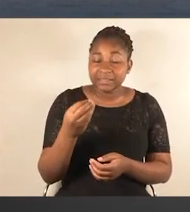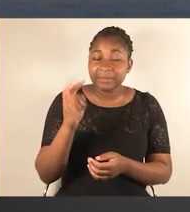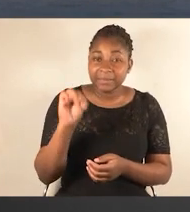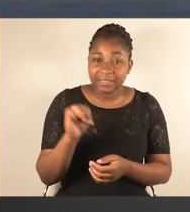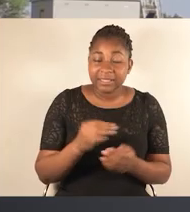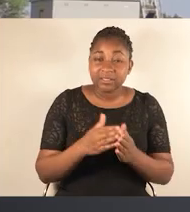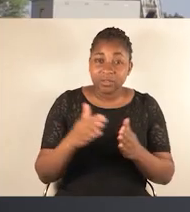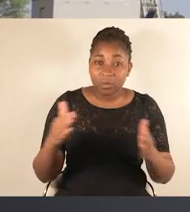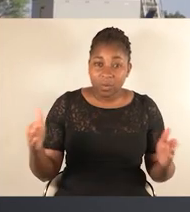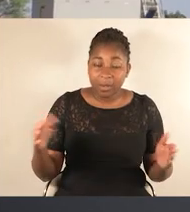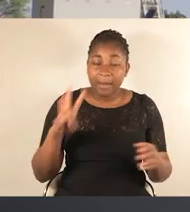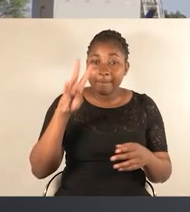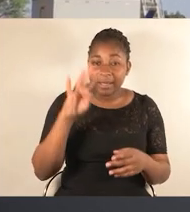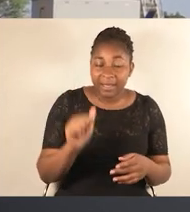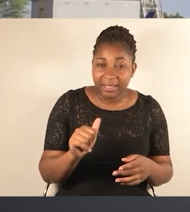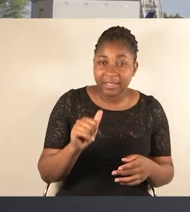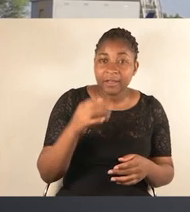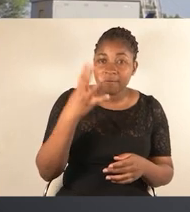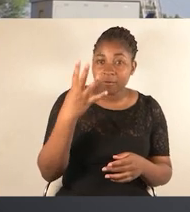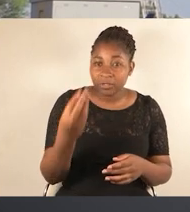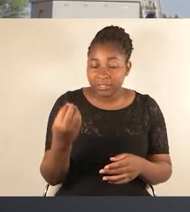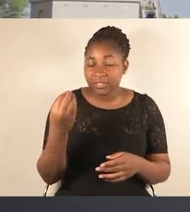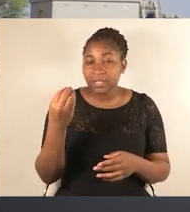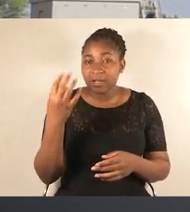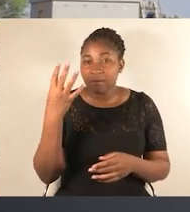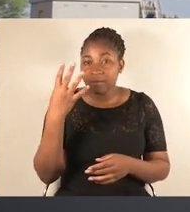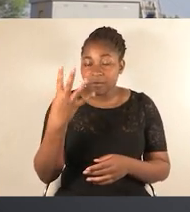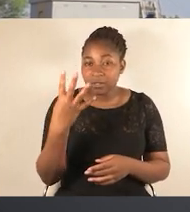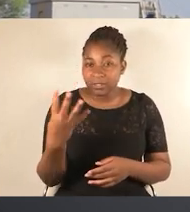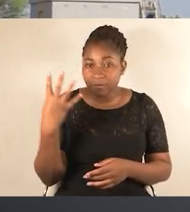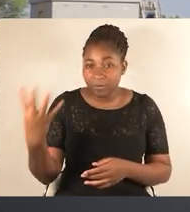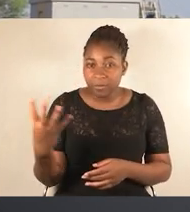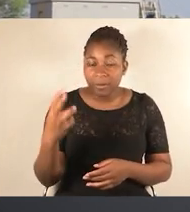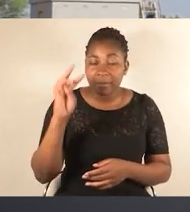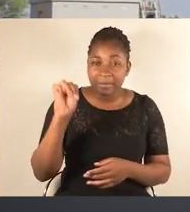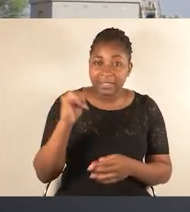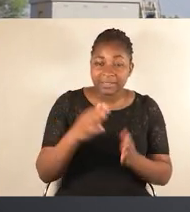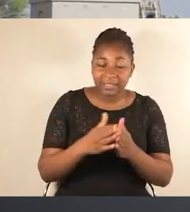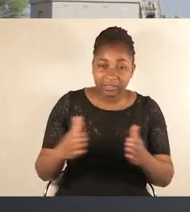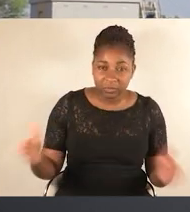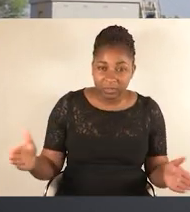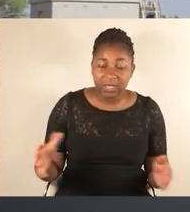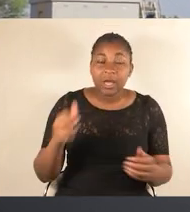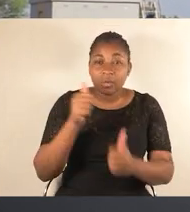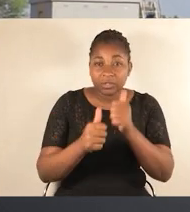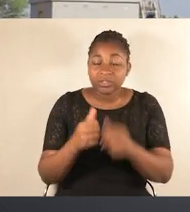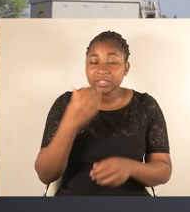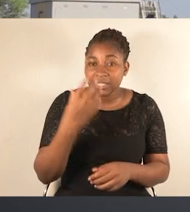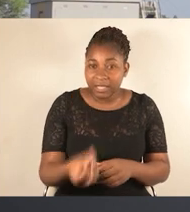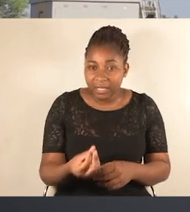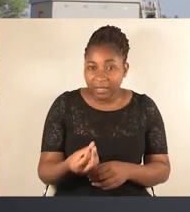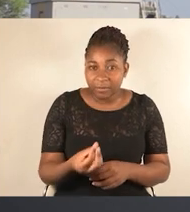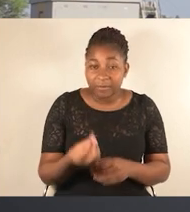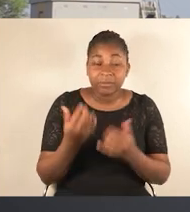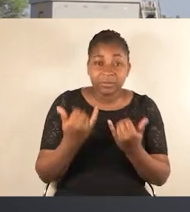which is 60 meters long by 44 meters wide, which we already